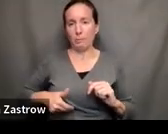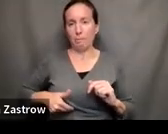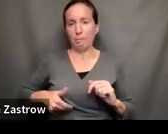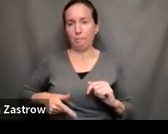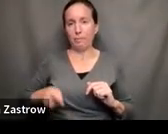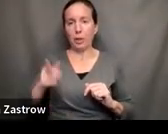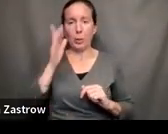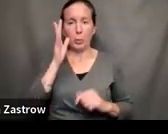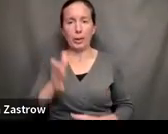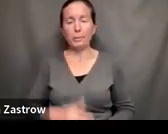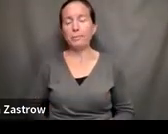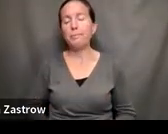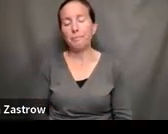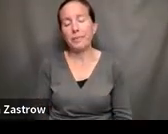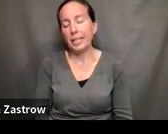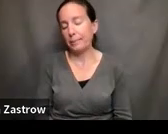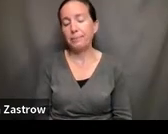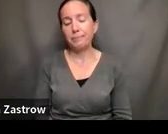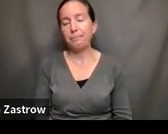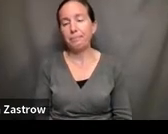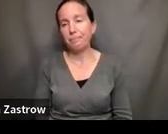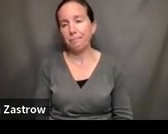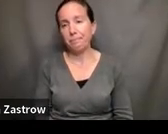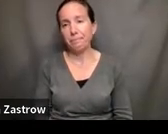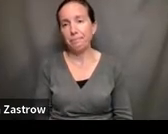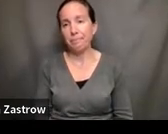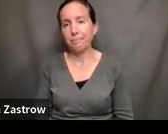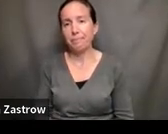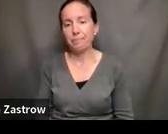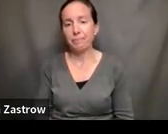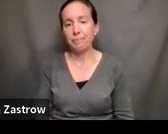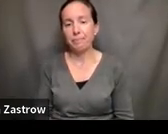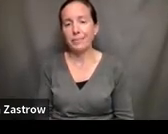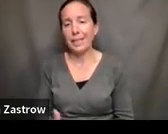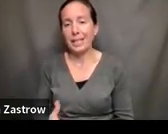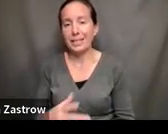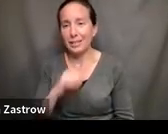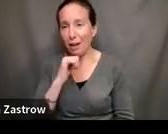teacher. So there's your non-answer.